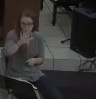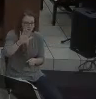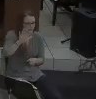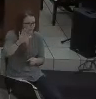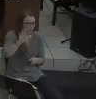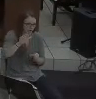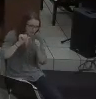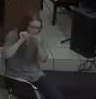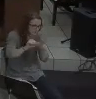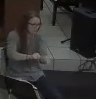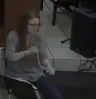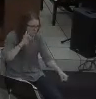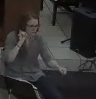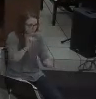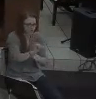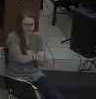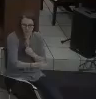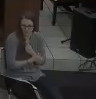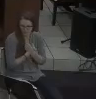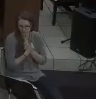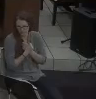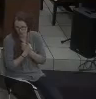your unfailing